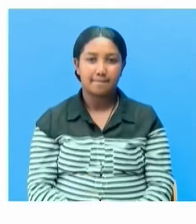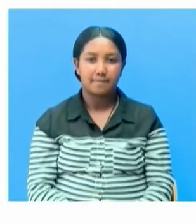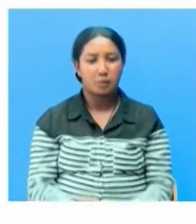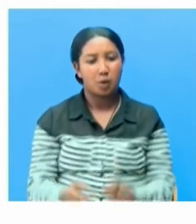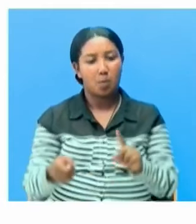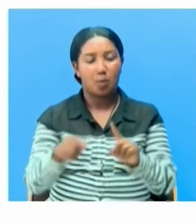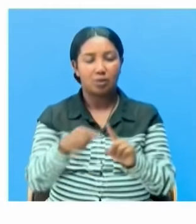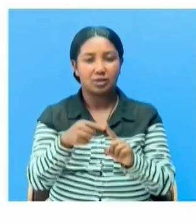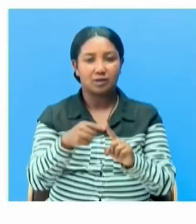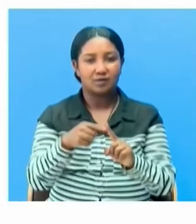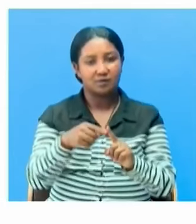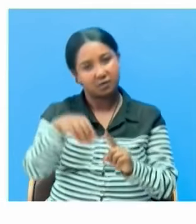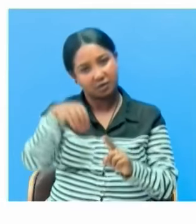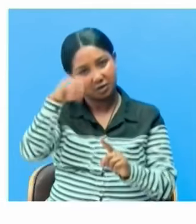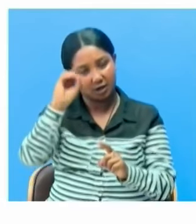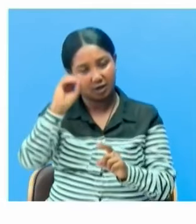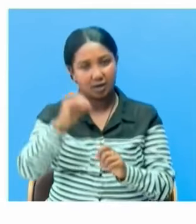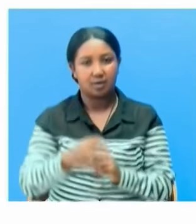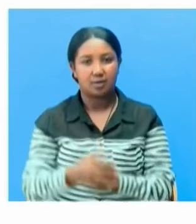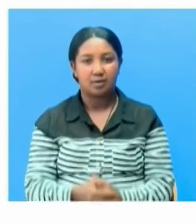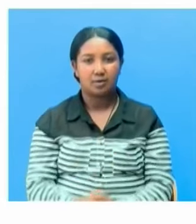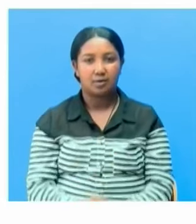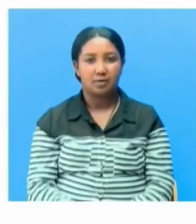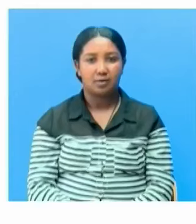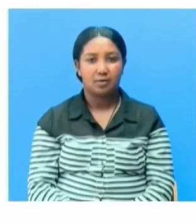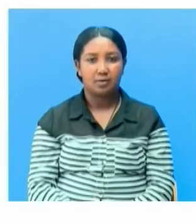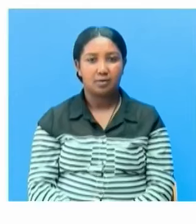Positive degree.